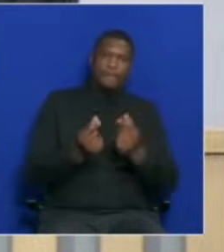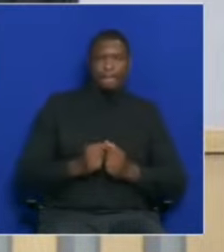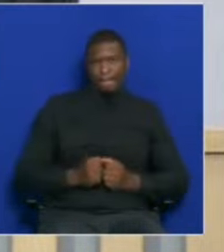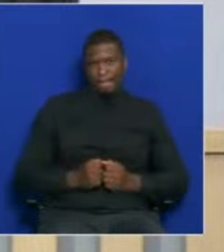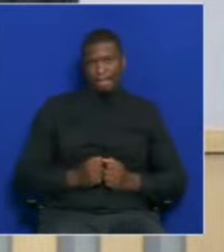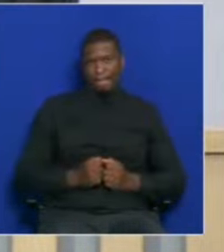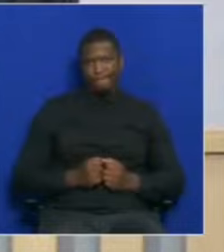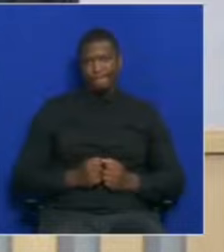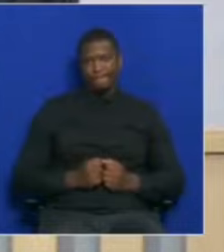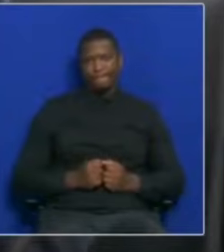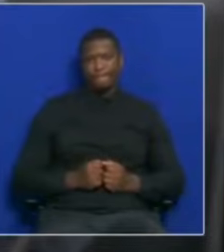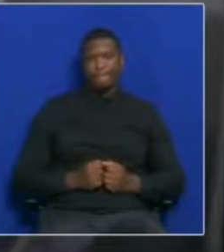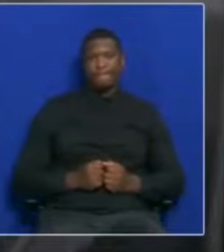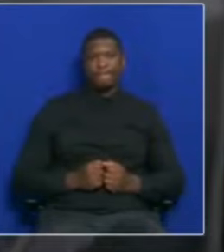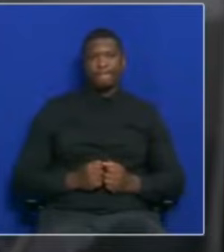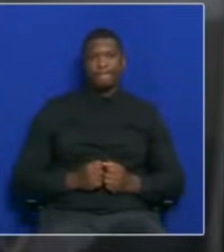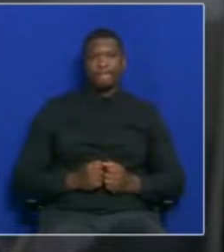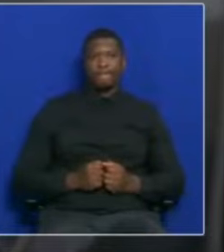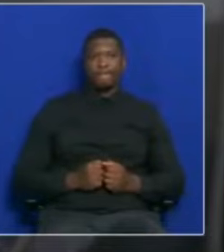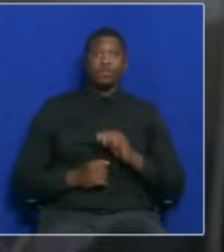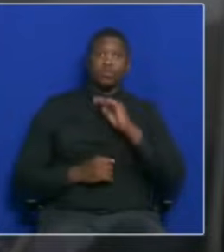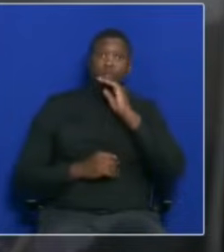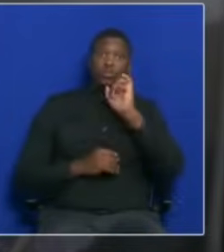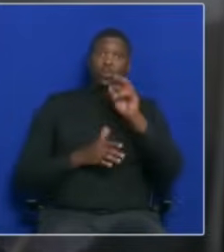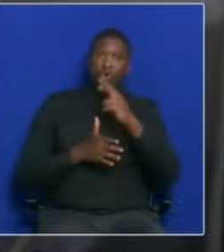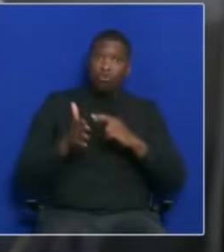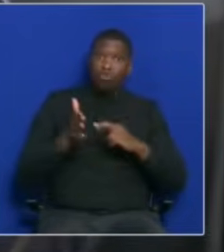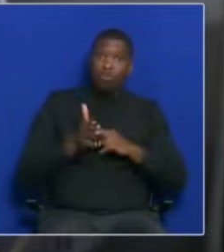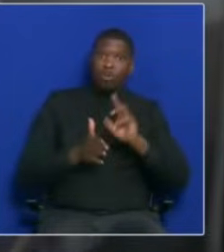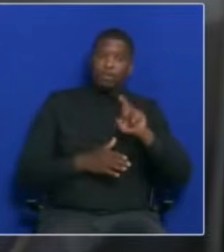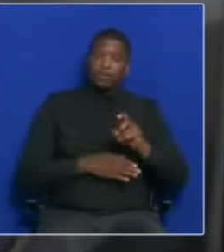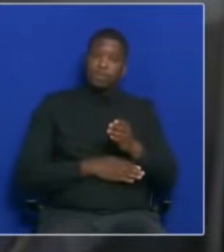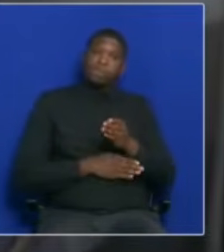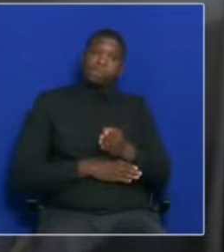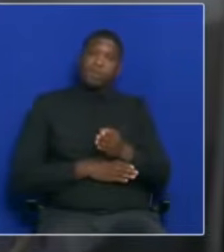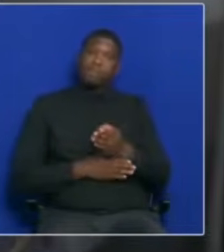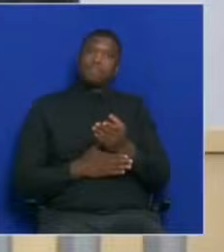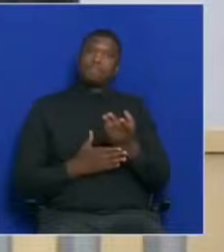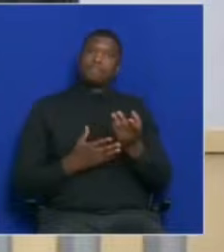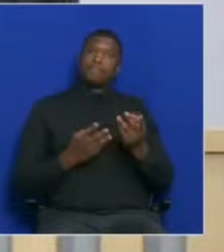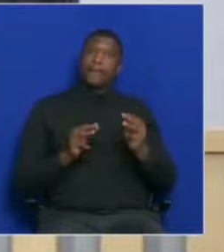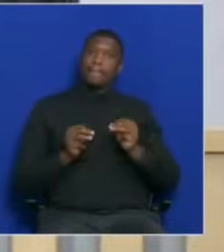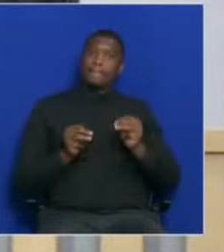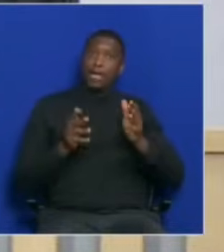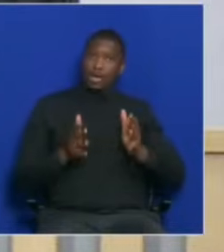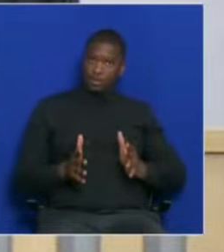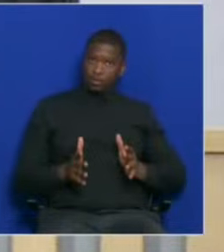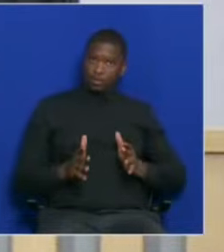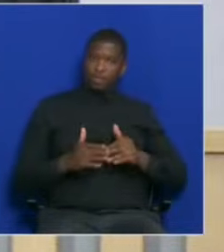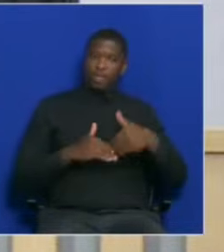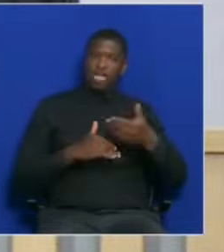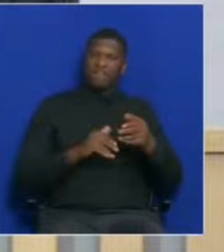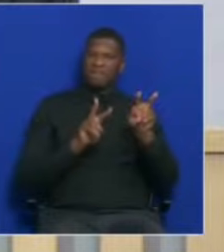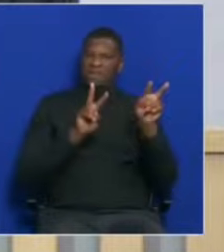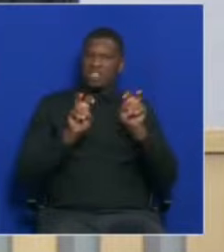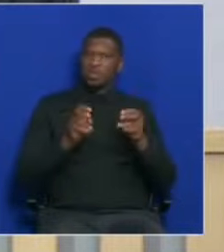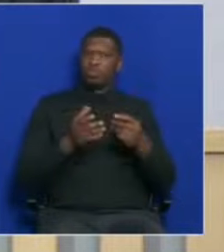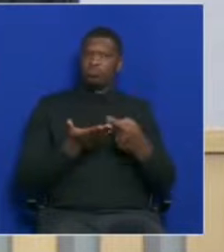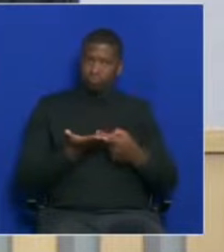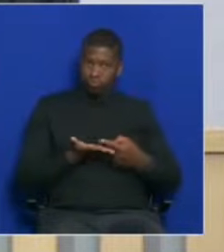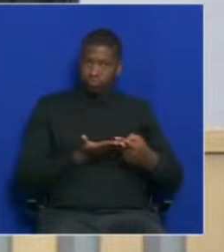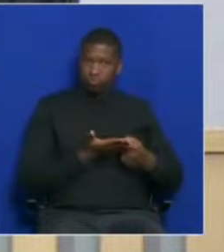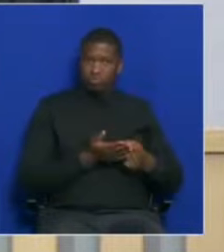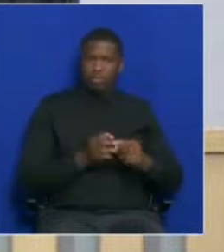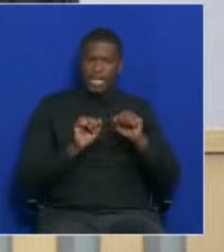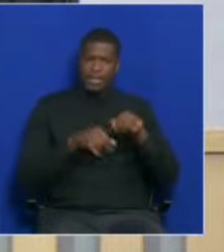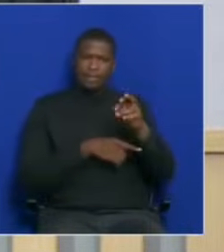matters. So your role is to be there as management and to deal with issues that arise in those meetings? Yes. Right. And then so